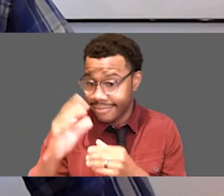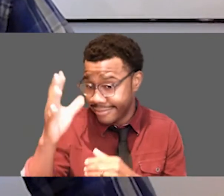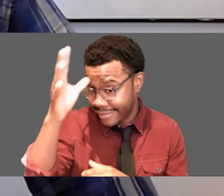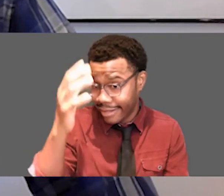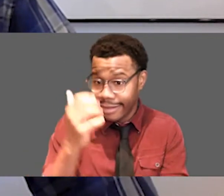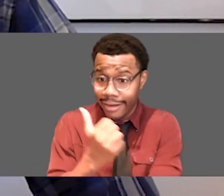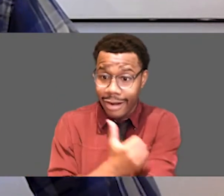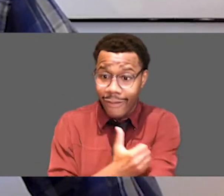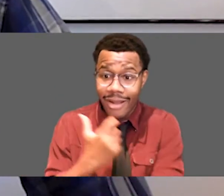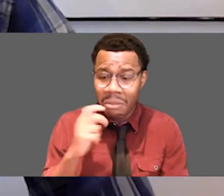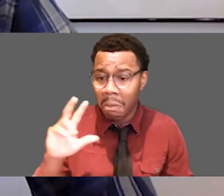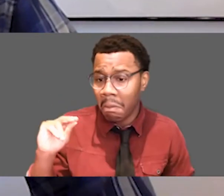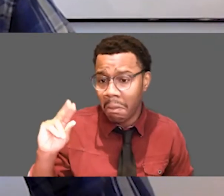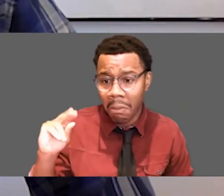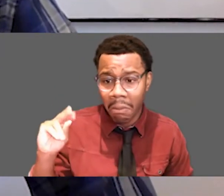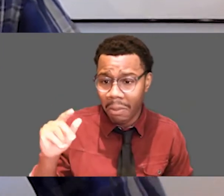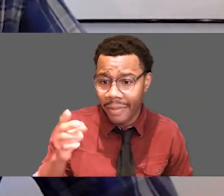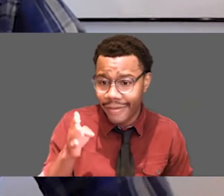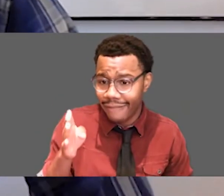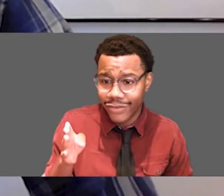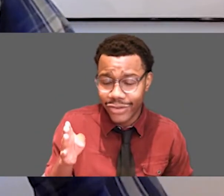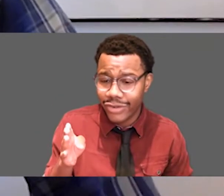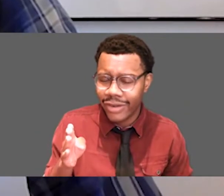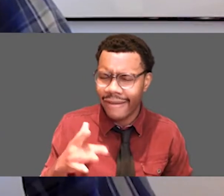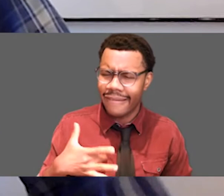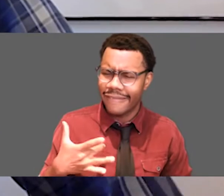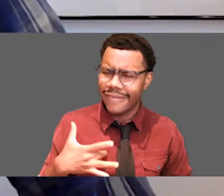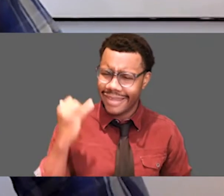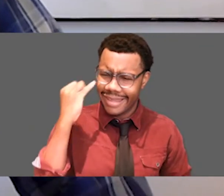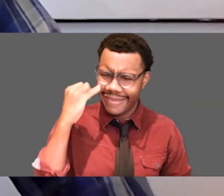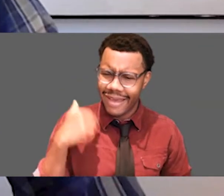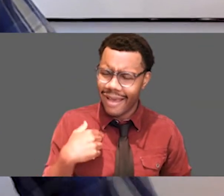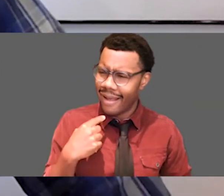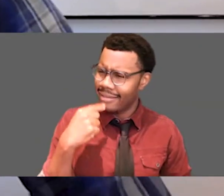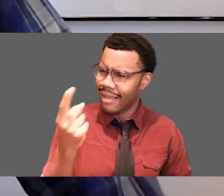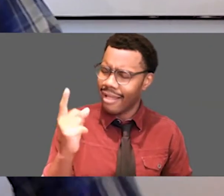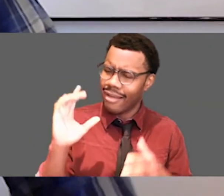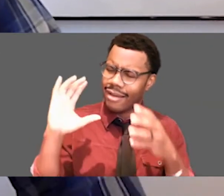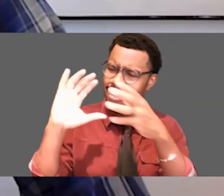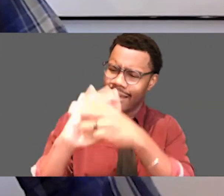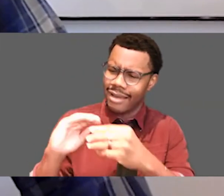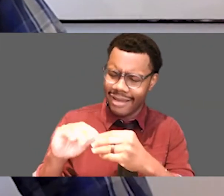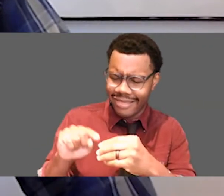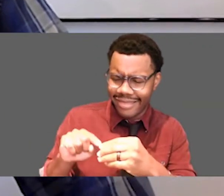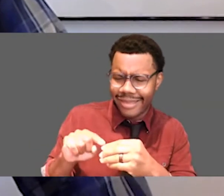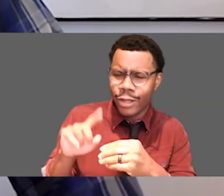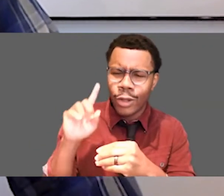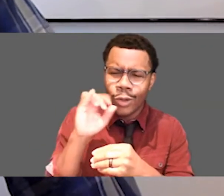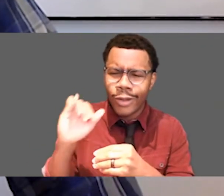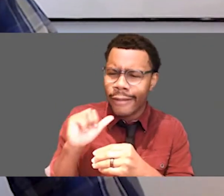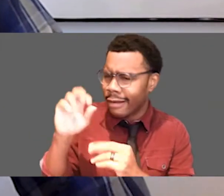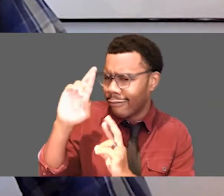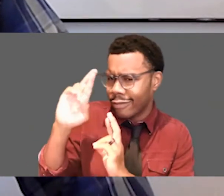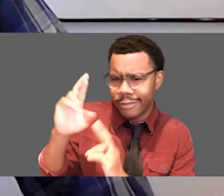loud. I've always felt that openly acknowledging it would somehow be shaming and disrespecting him,